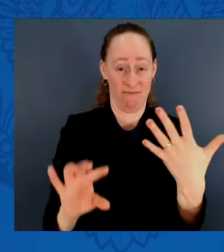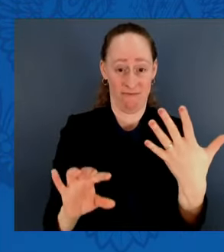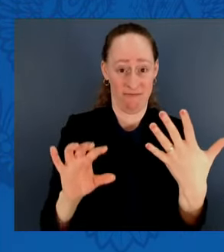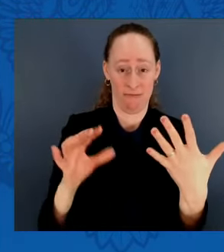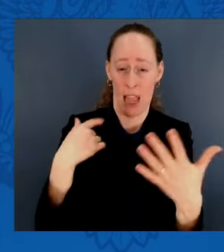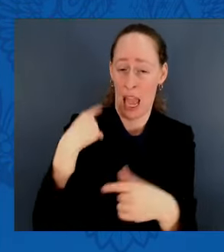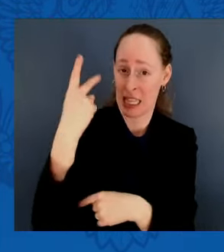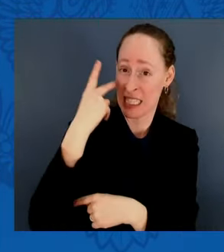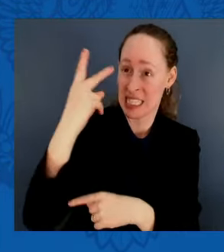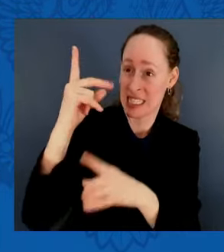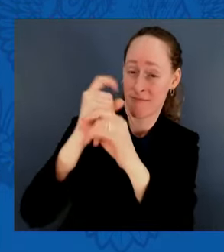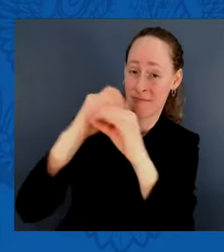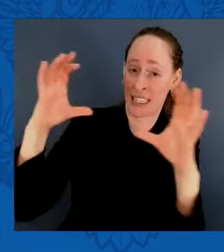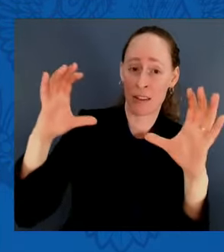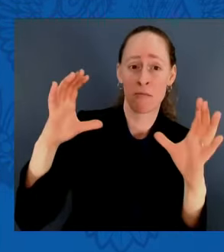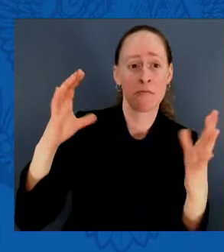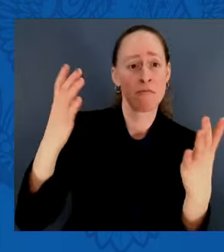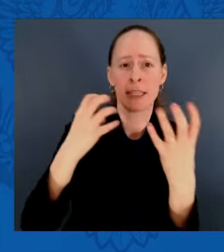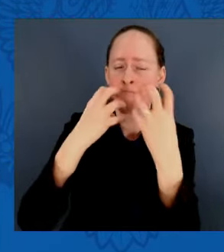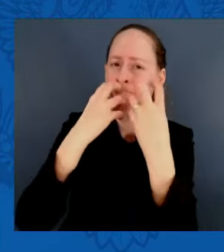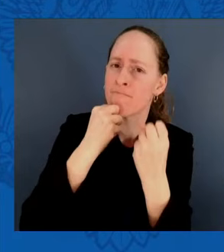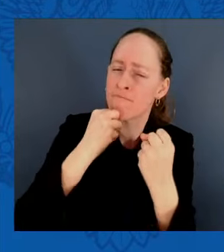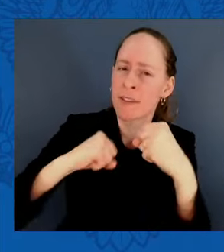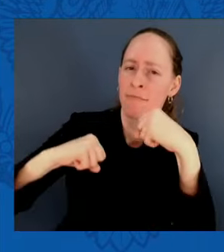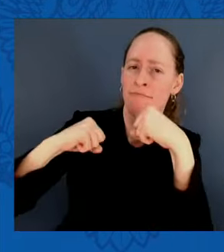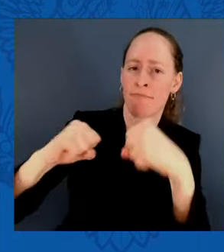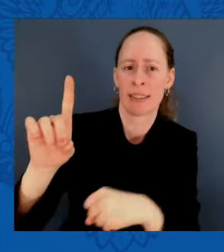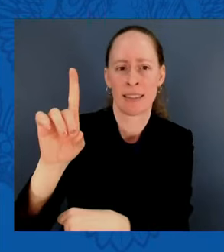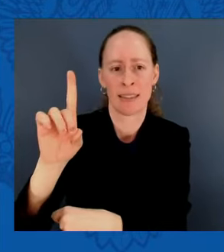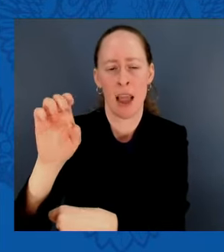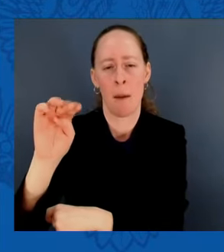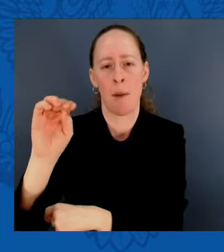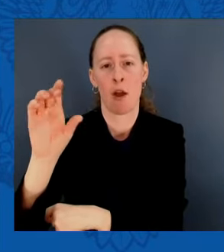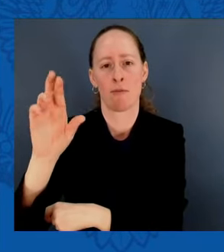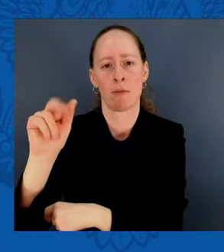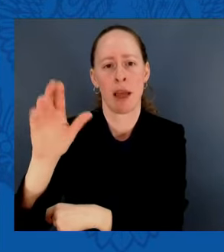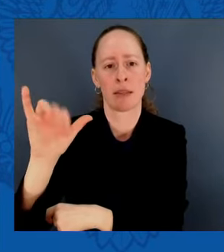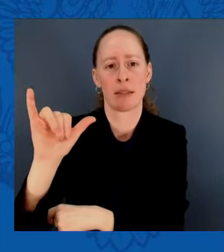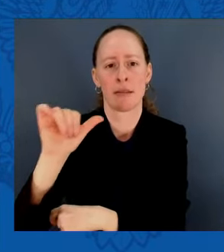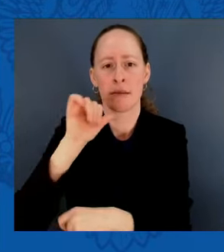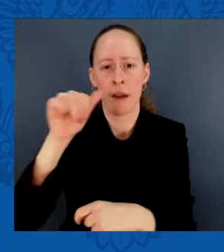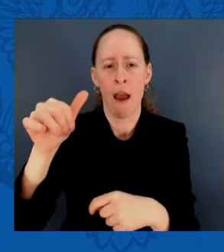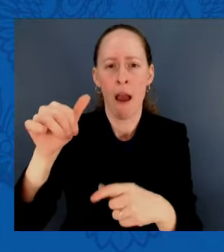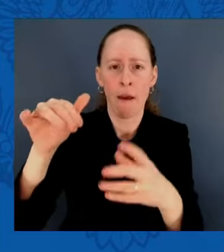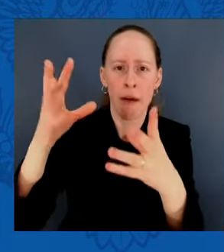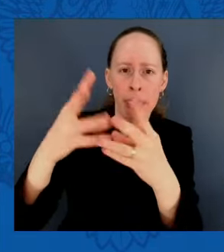see a future where we restore the right to choose and protect our freedoms, not take them away.